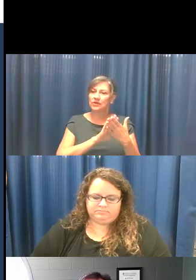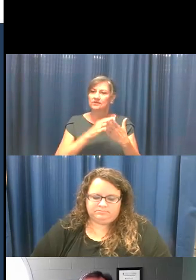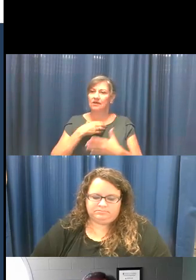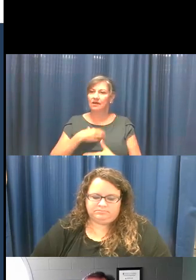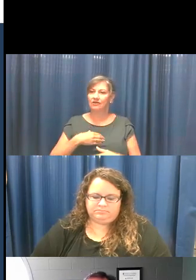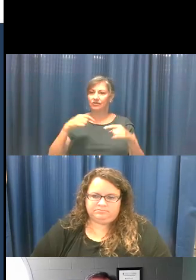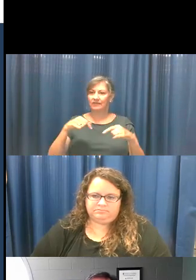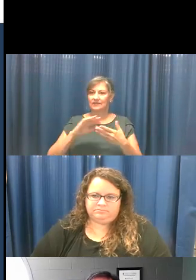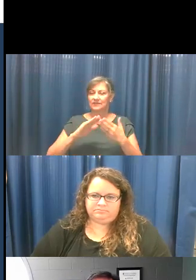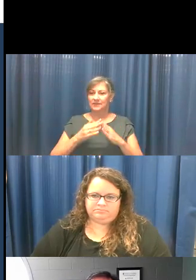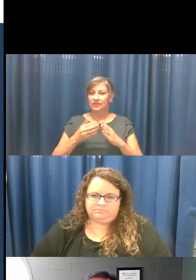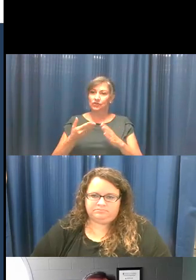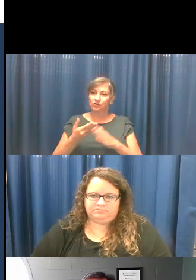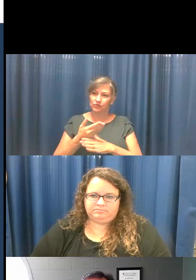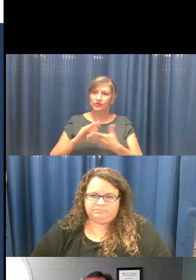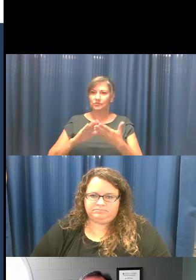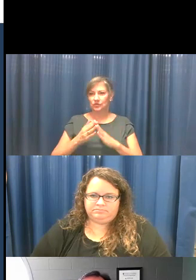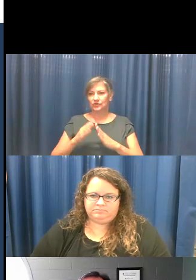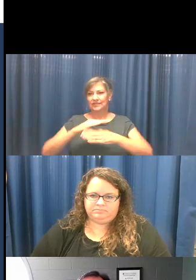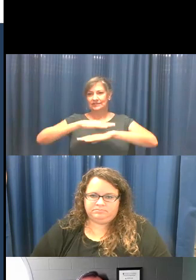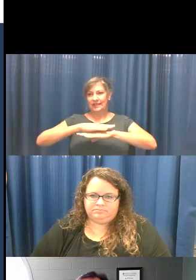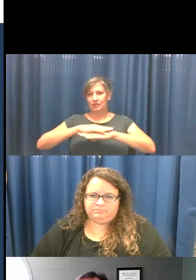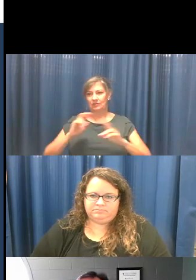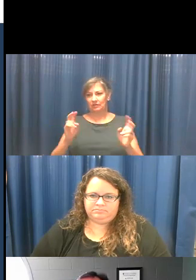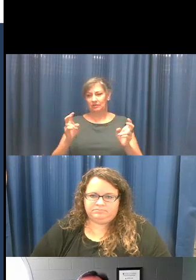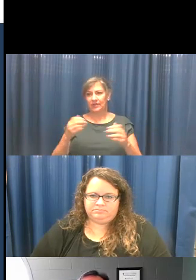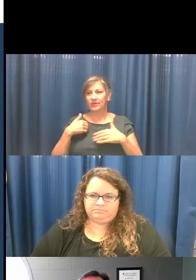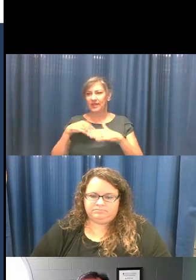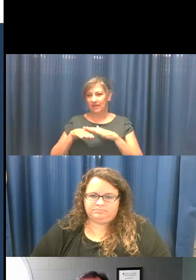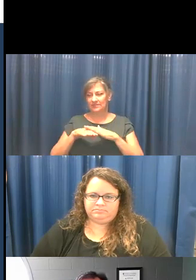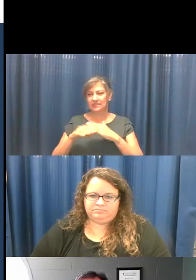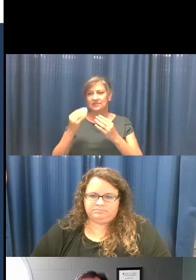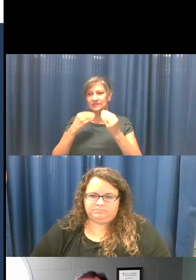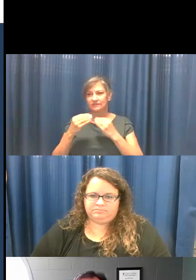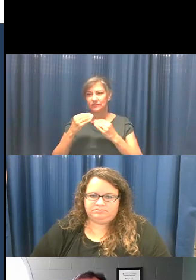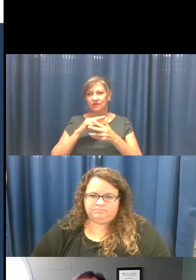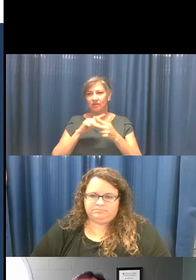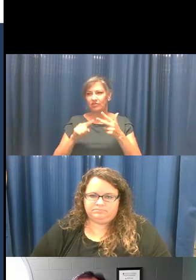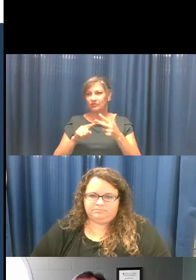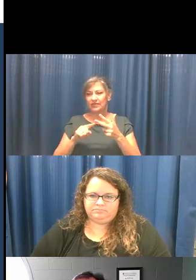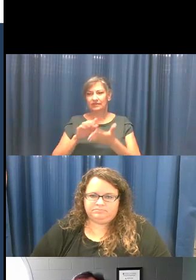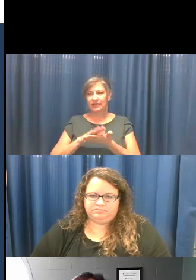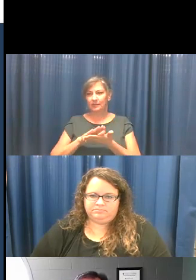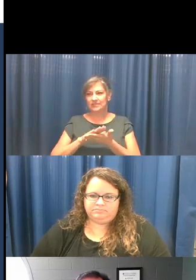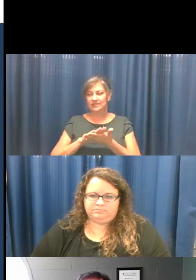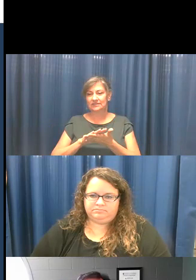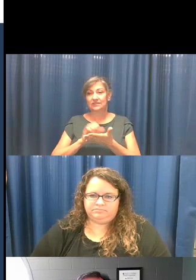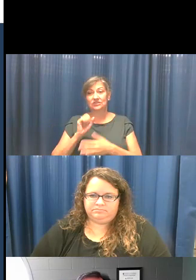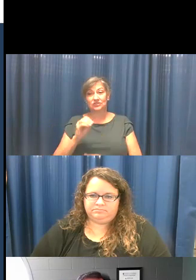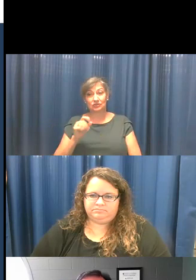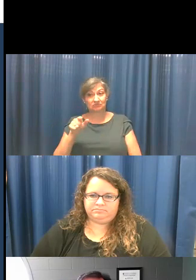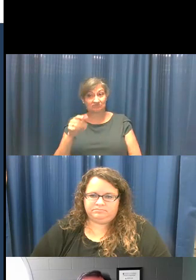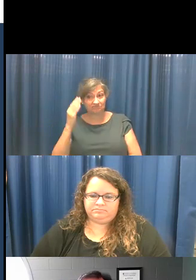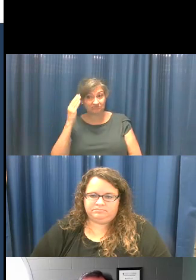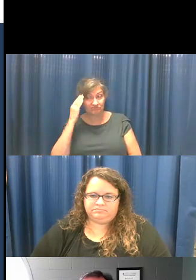community through the community table, and we have access to food at all 3 of our campuses. So if you know students who